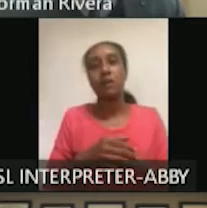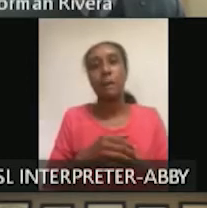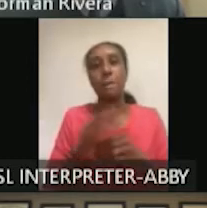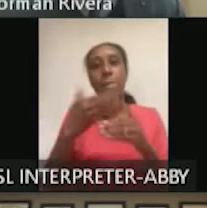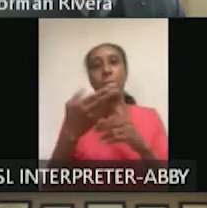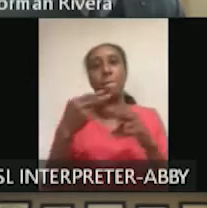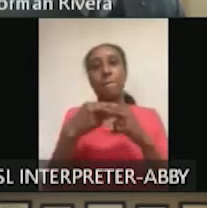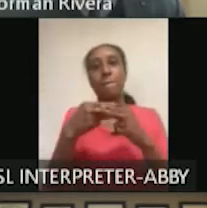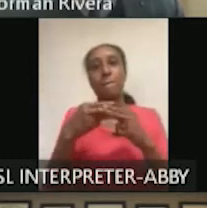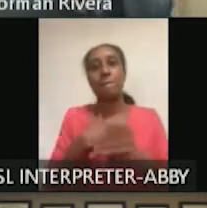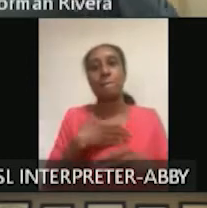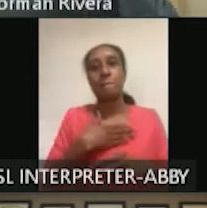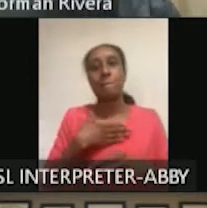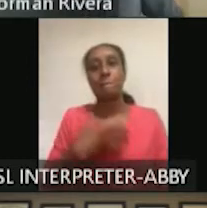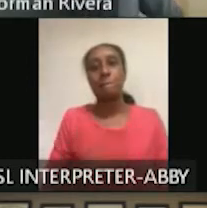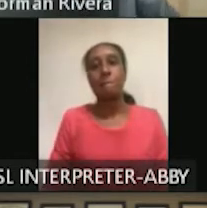Next slide, please.